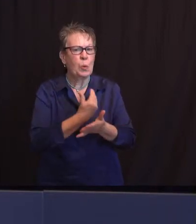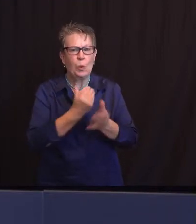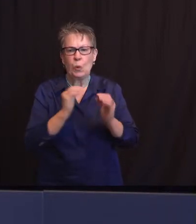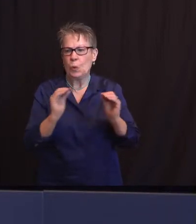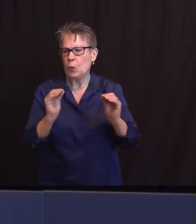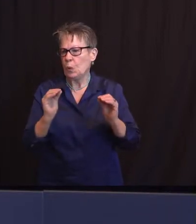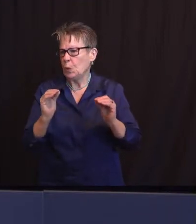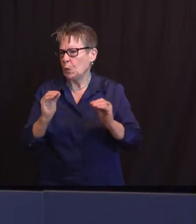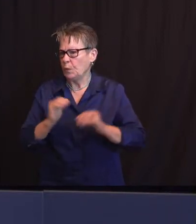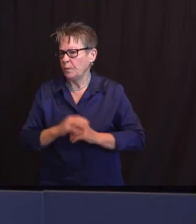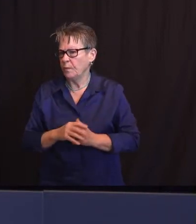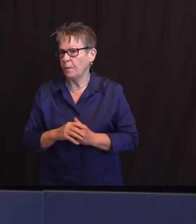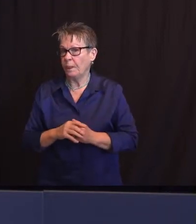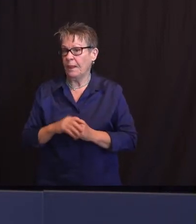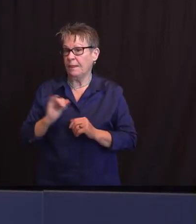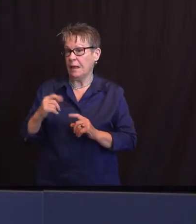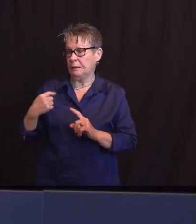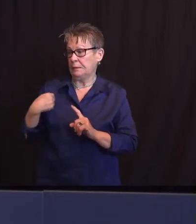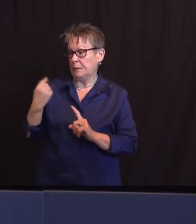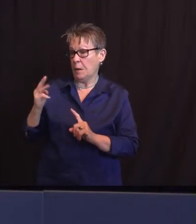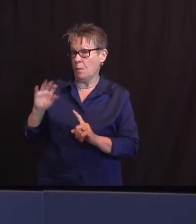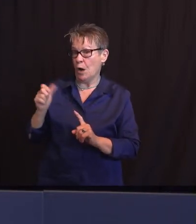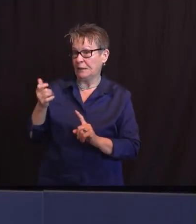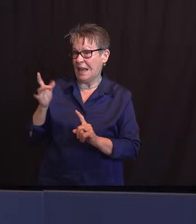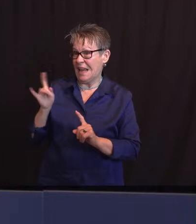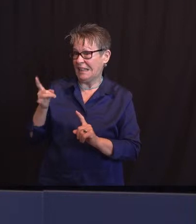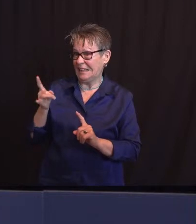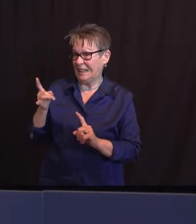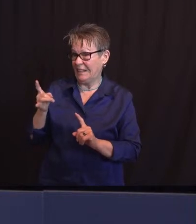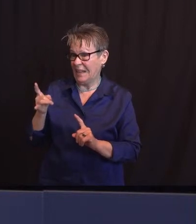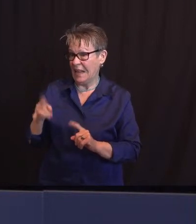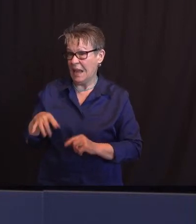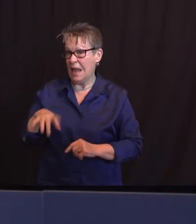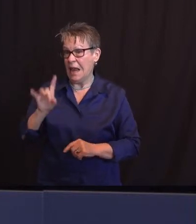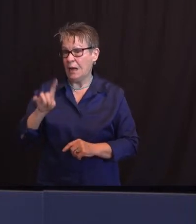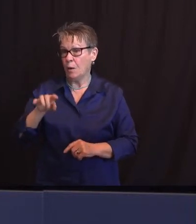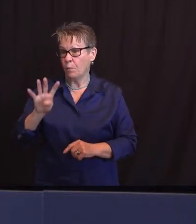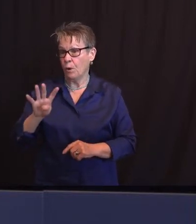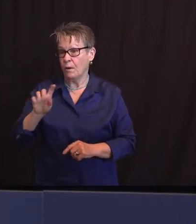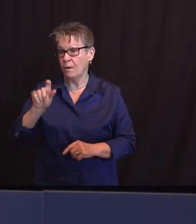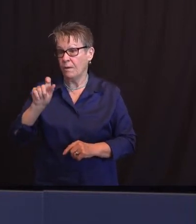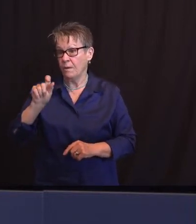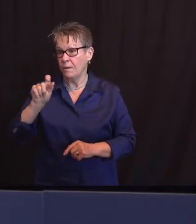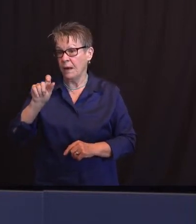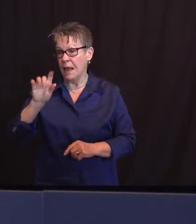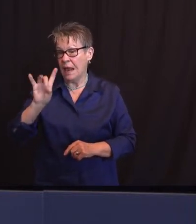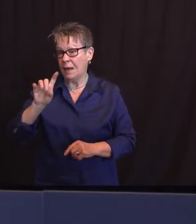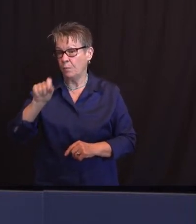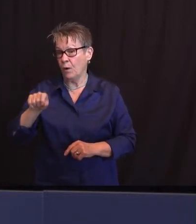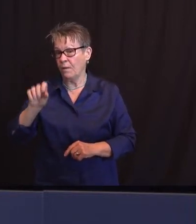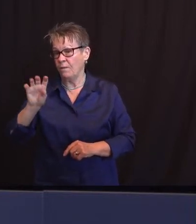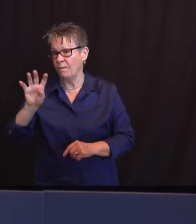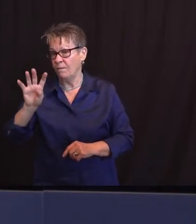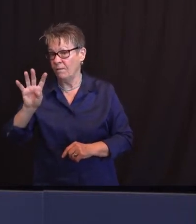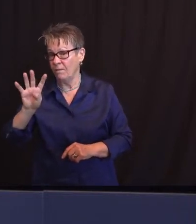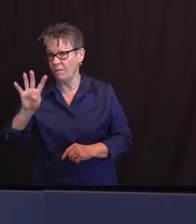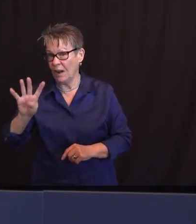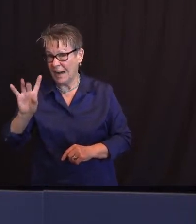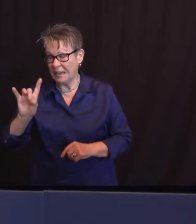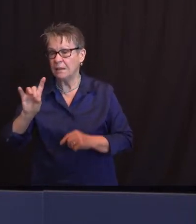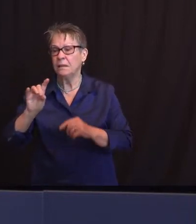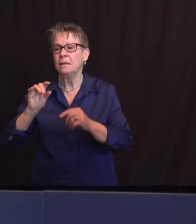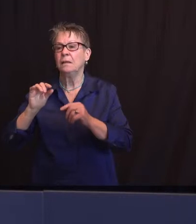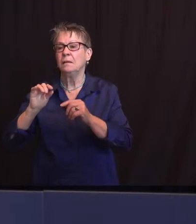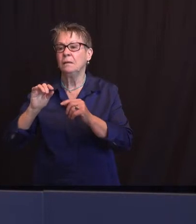our positivity in the state is 8.48, the northern part of the state 8.3, central